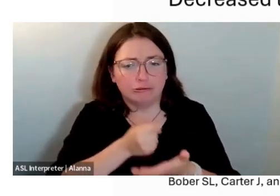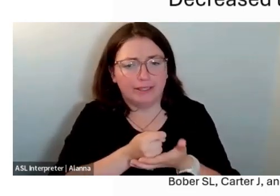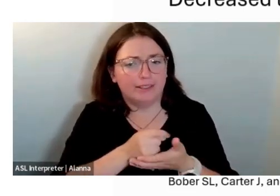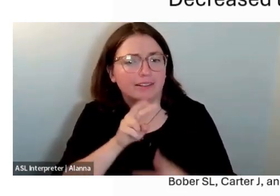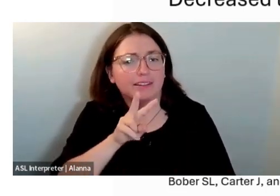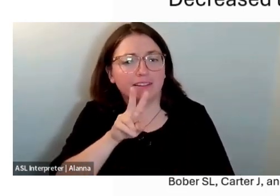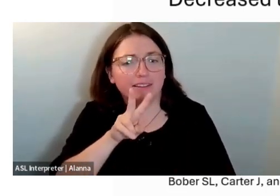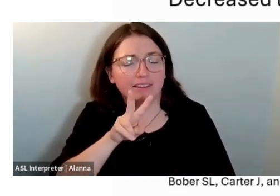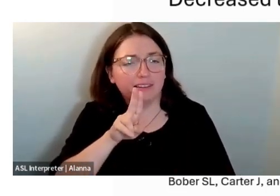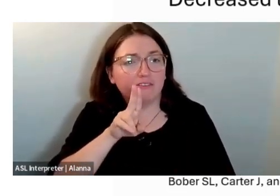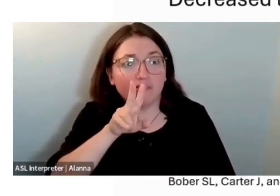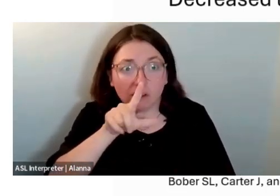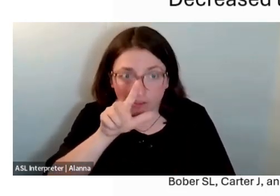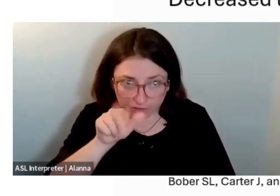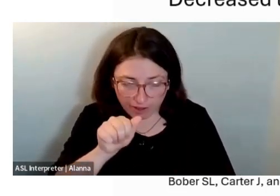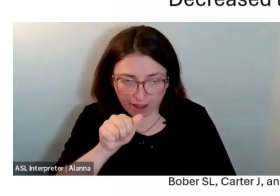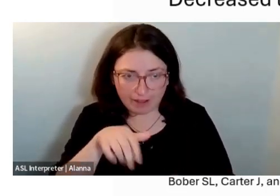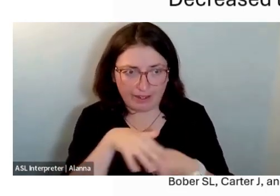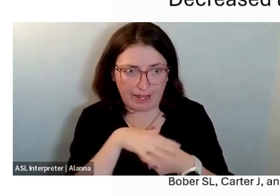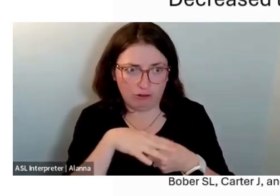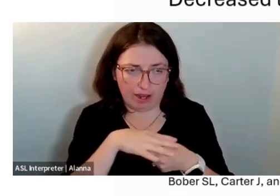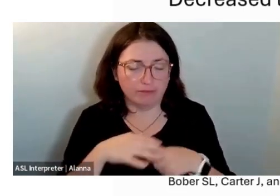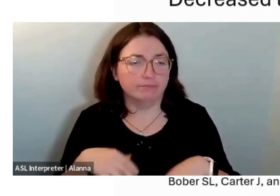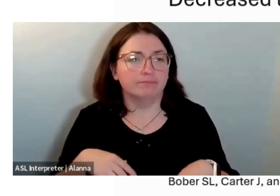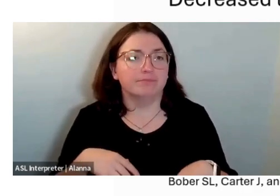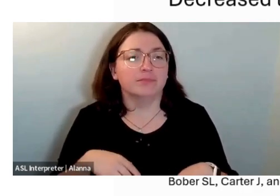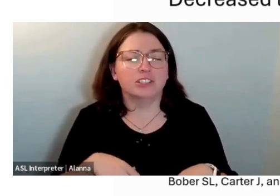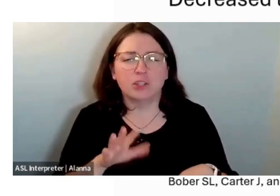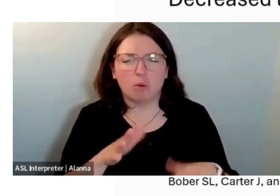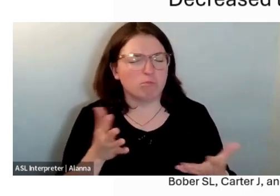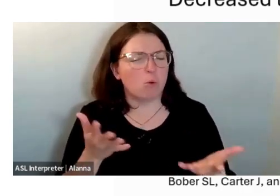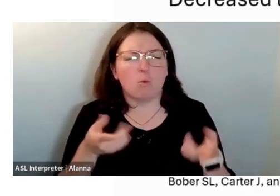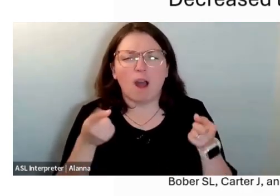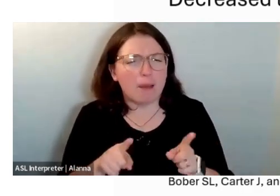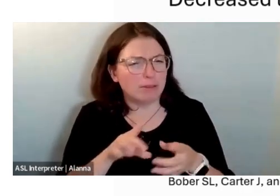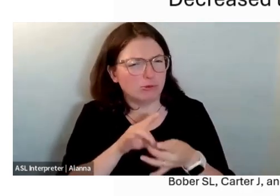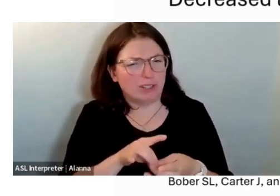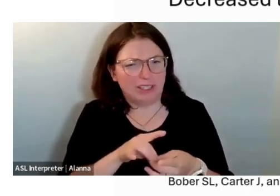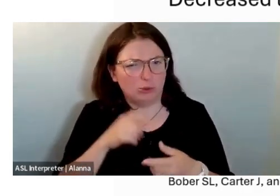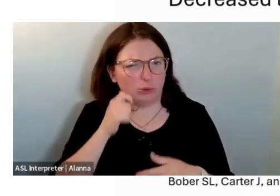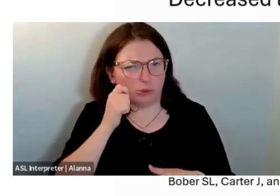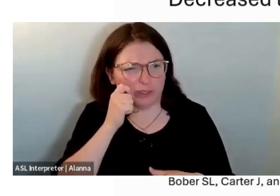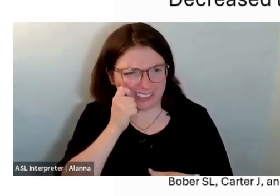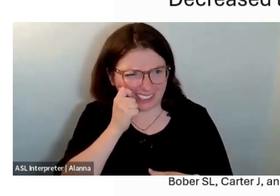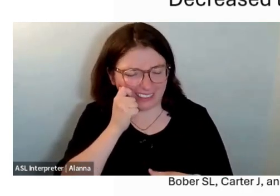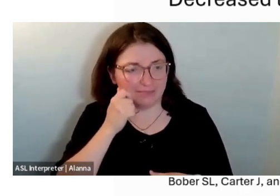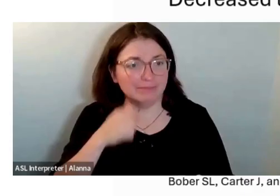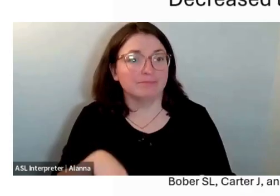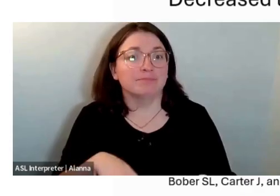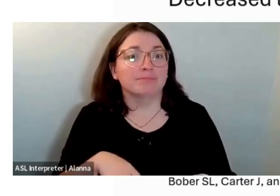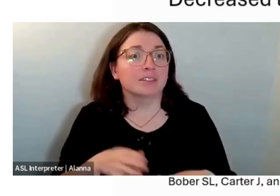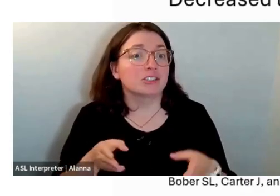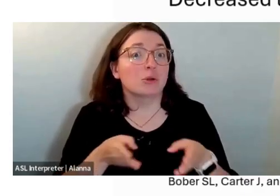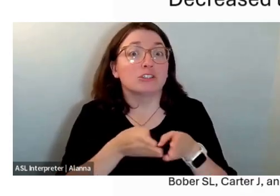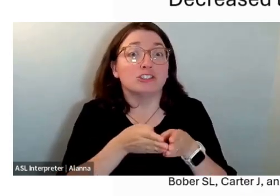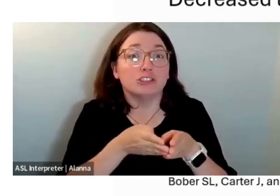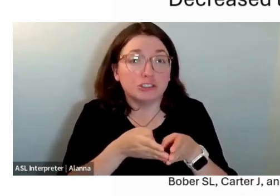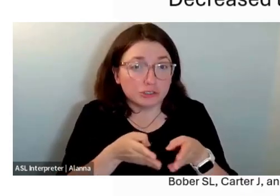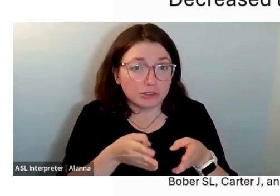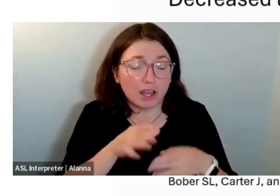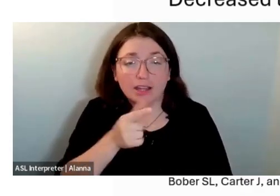So what happens with vulva and vagina skin? Genitourinary syndrome of menopause is what we now